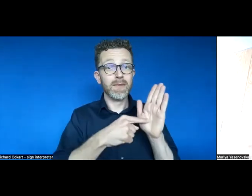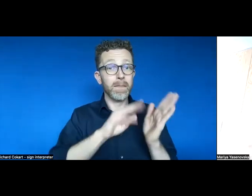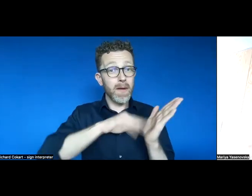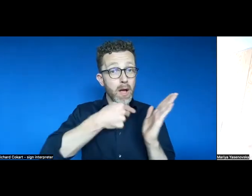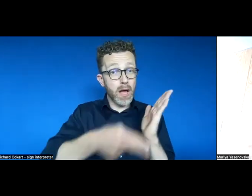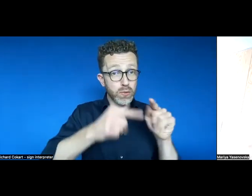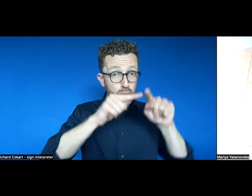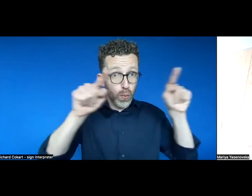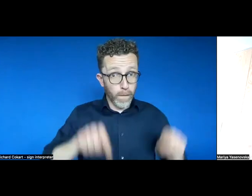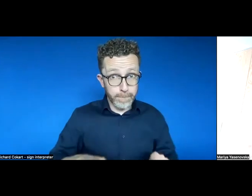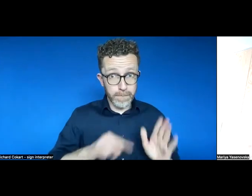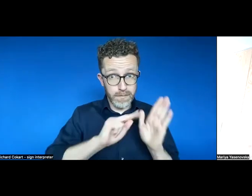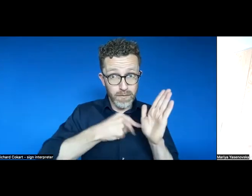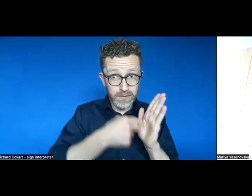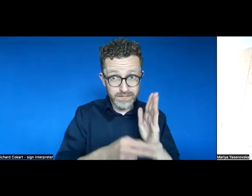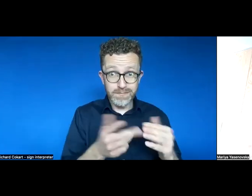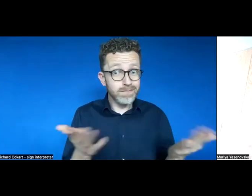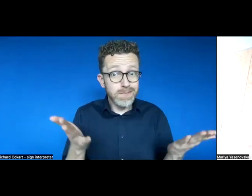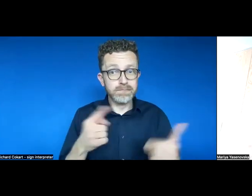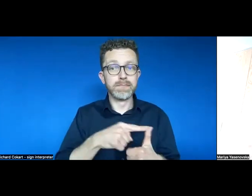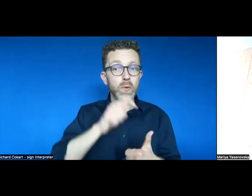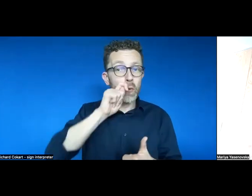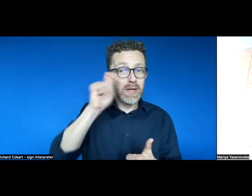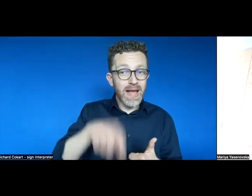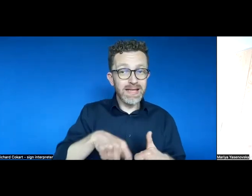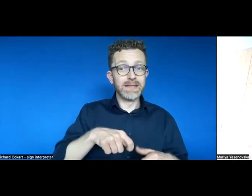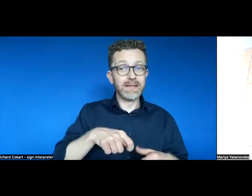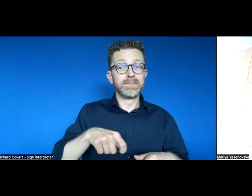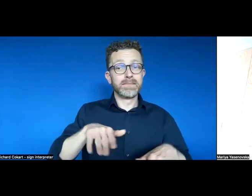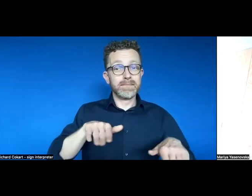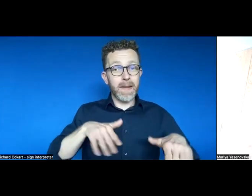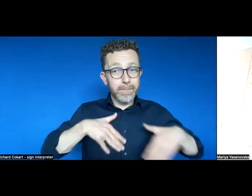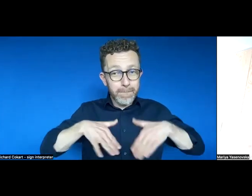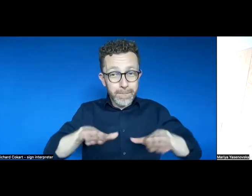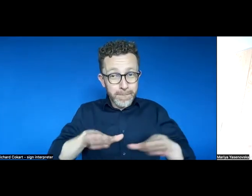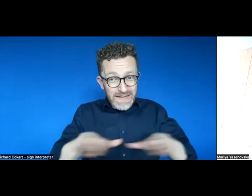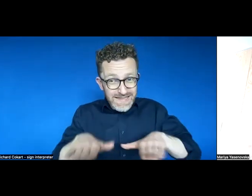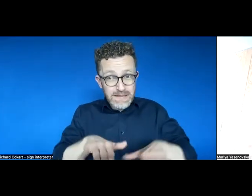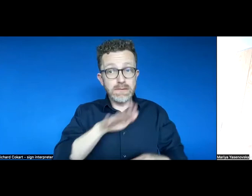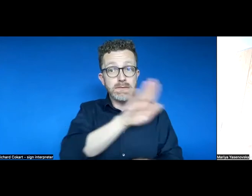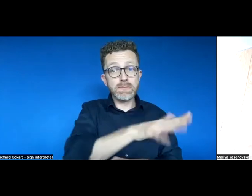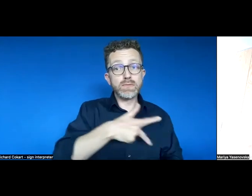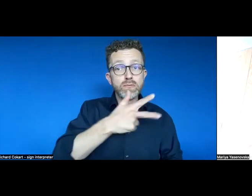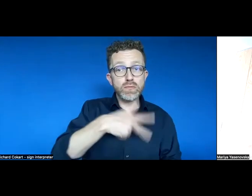who interested in inviting children with disability